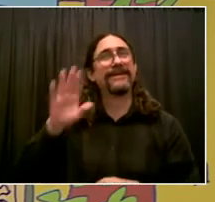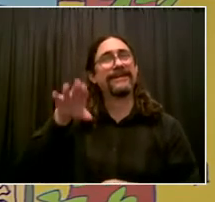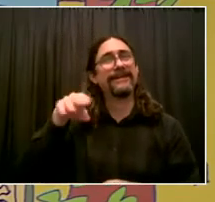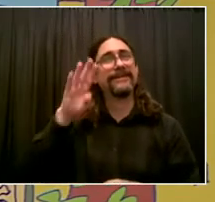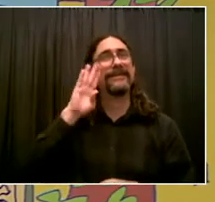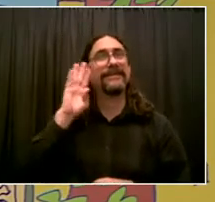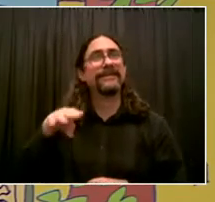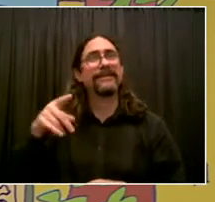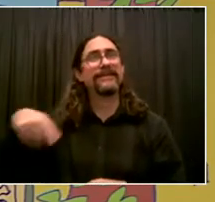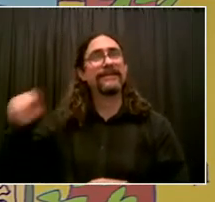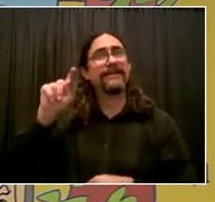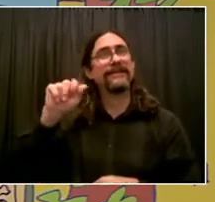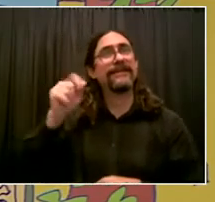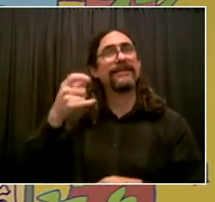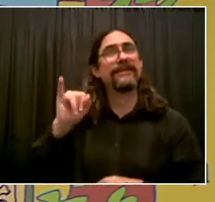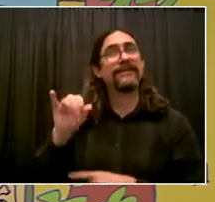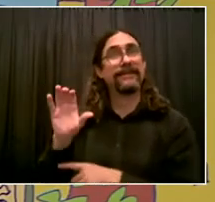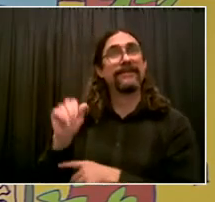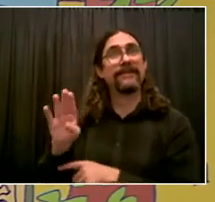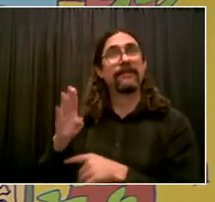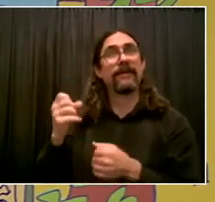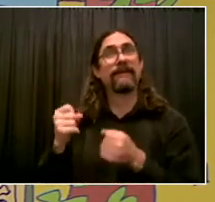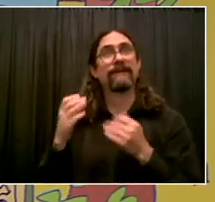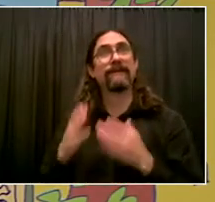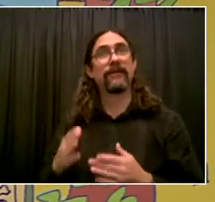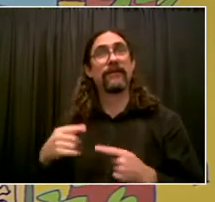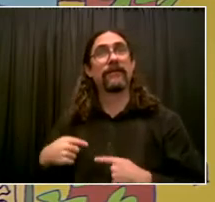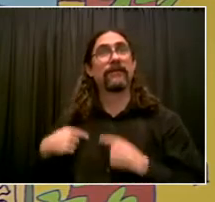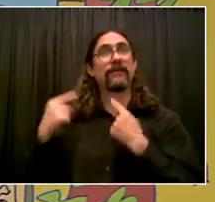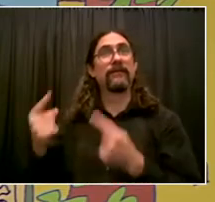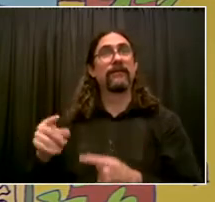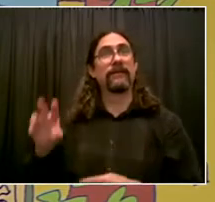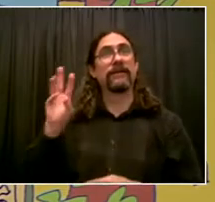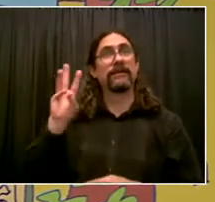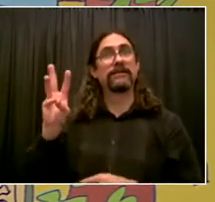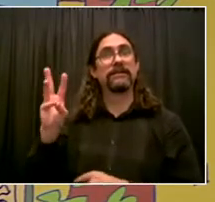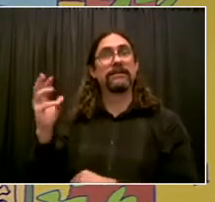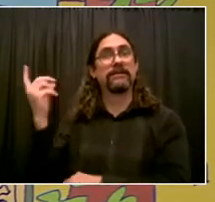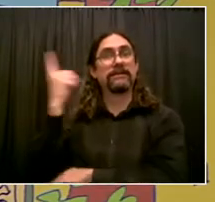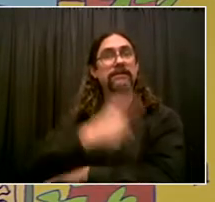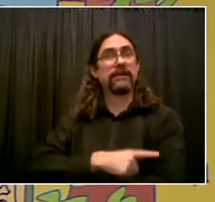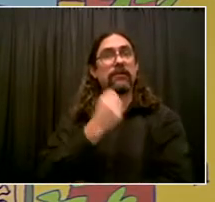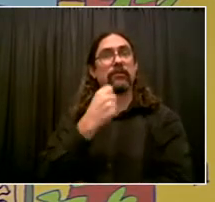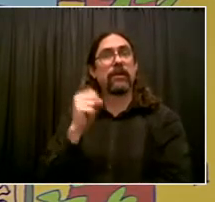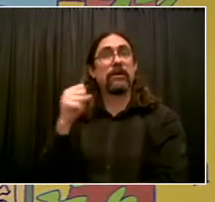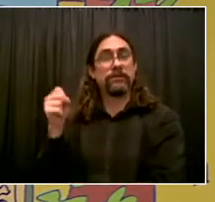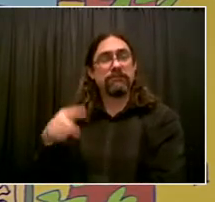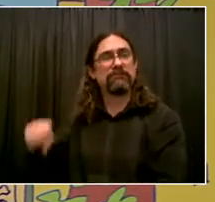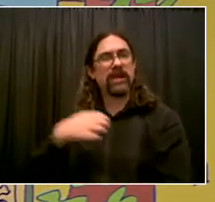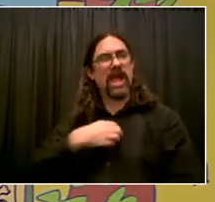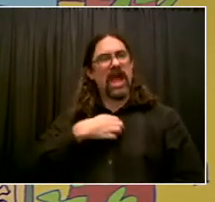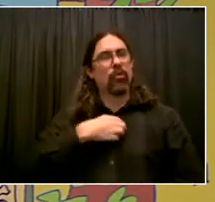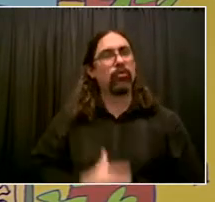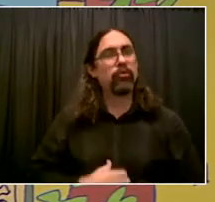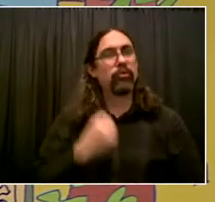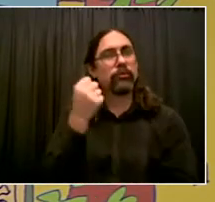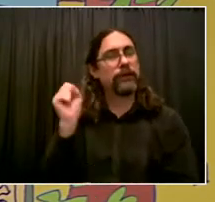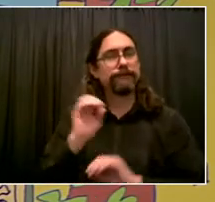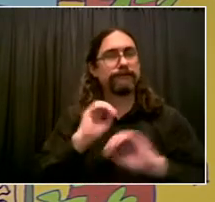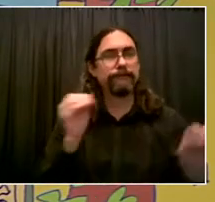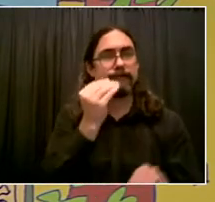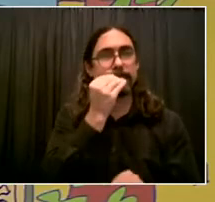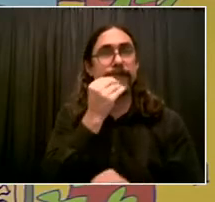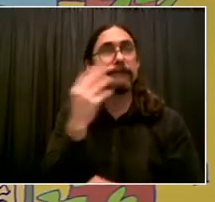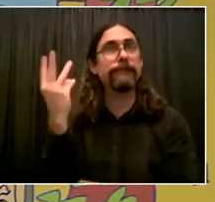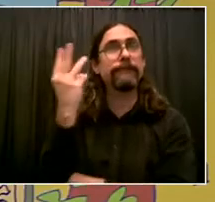a banker bailout and it still leaves drivers trapped. Are you considering doing more? Thank you for the question, Emma. Look, this has